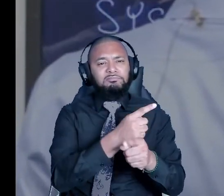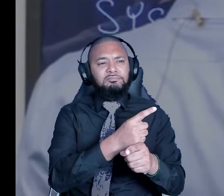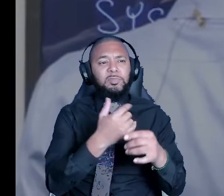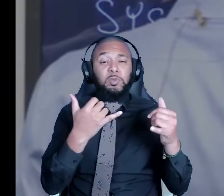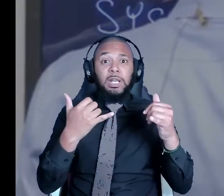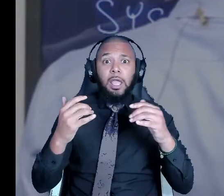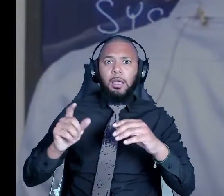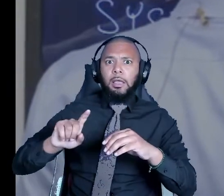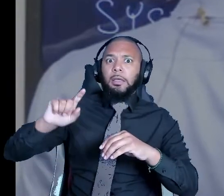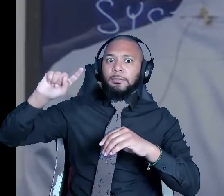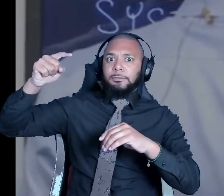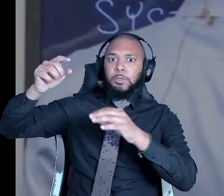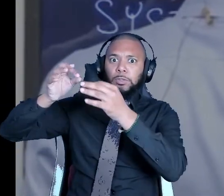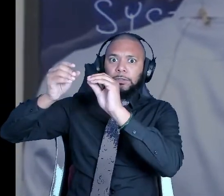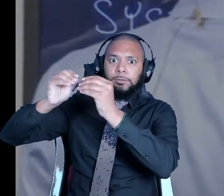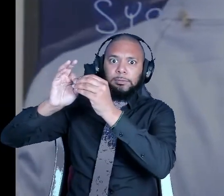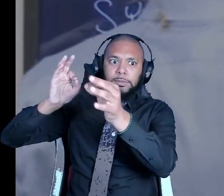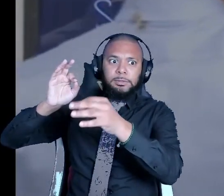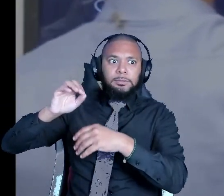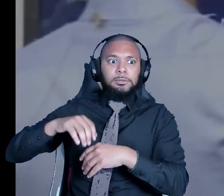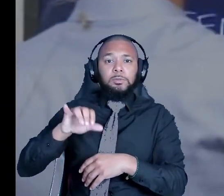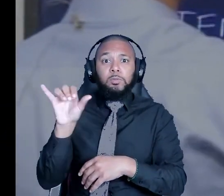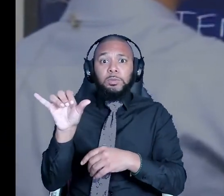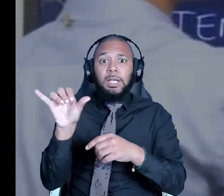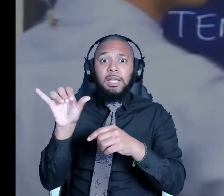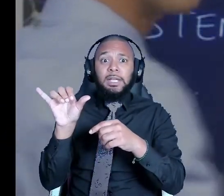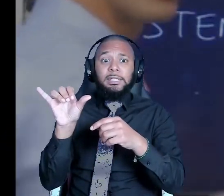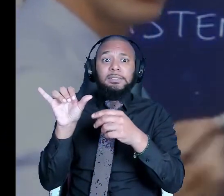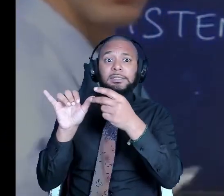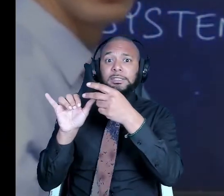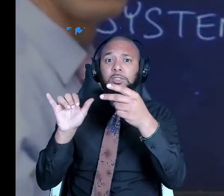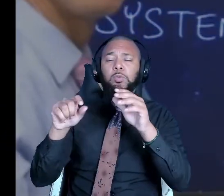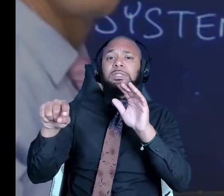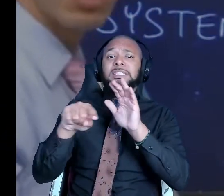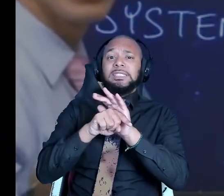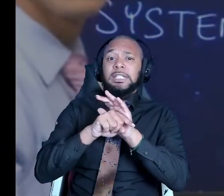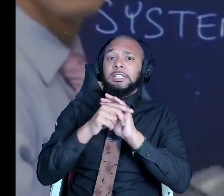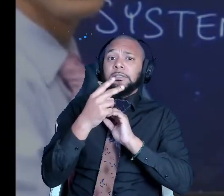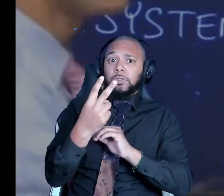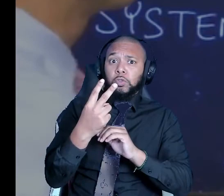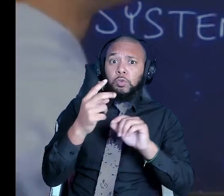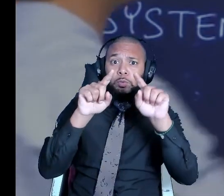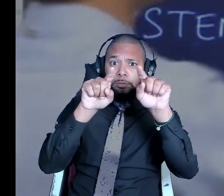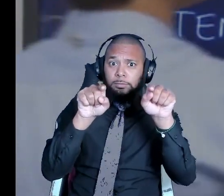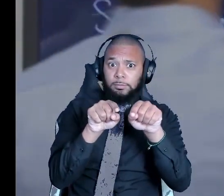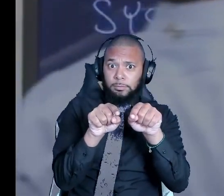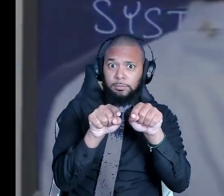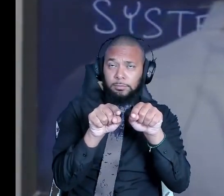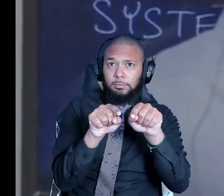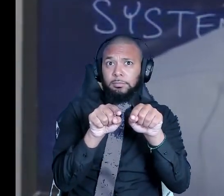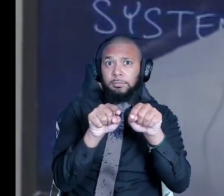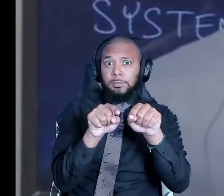Y equals negative 2, and then in parentheses we'll write our x value. Our x value is 2.